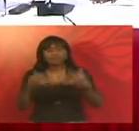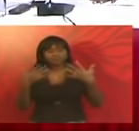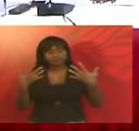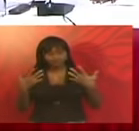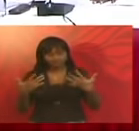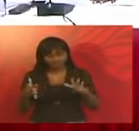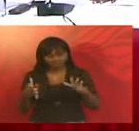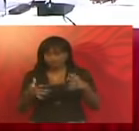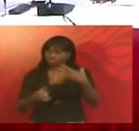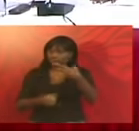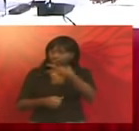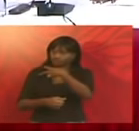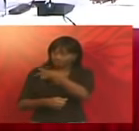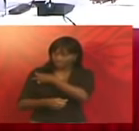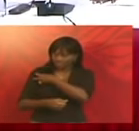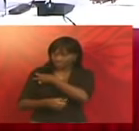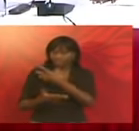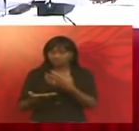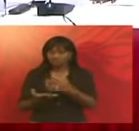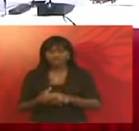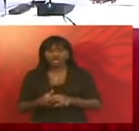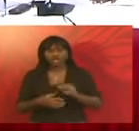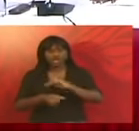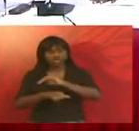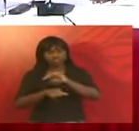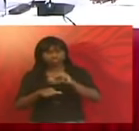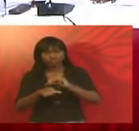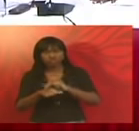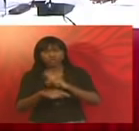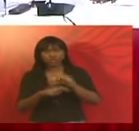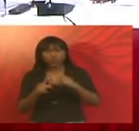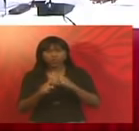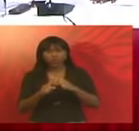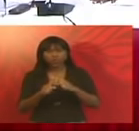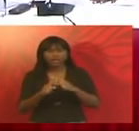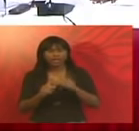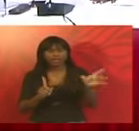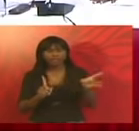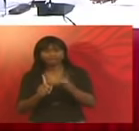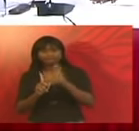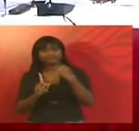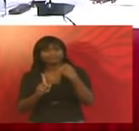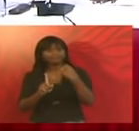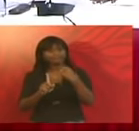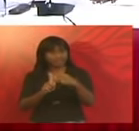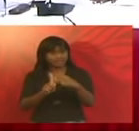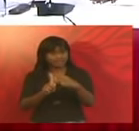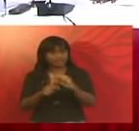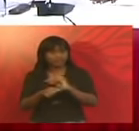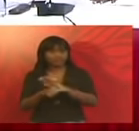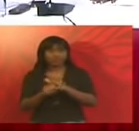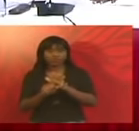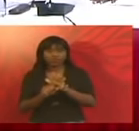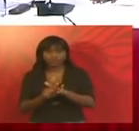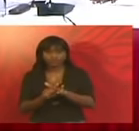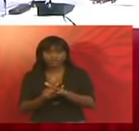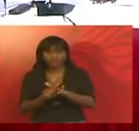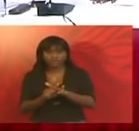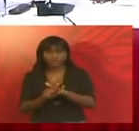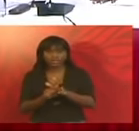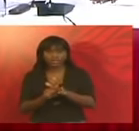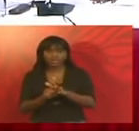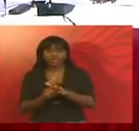vaccinated. Normally, when they have positive experiences, there is a rush, as